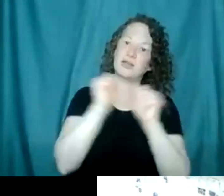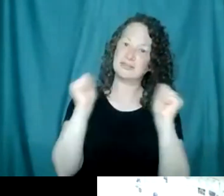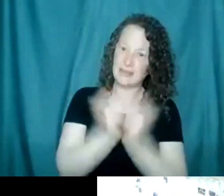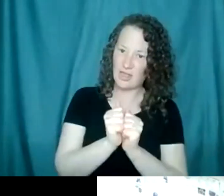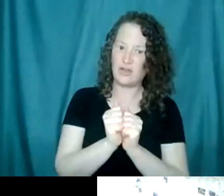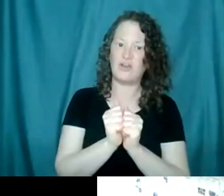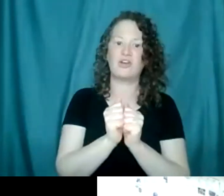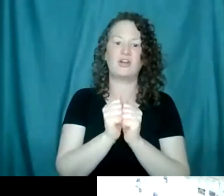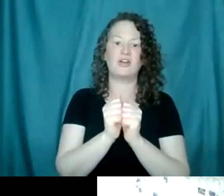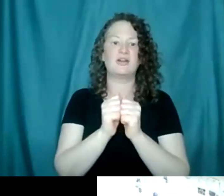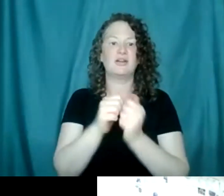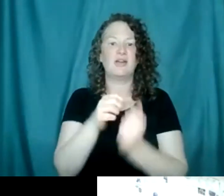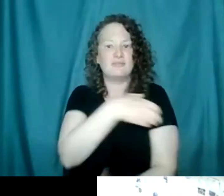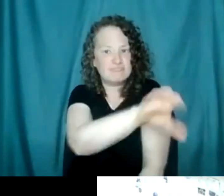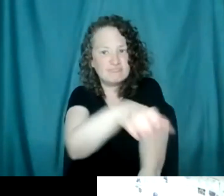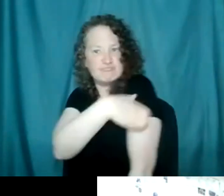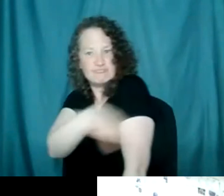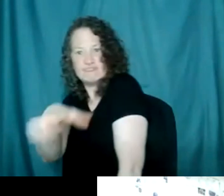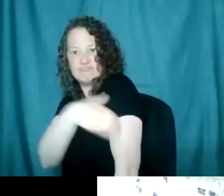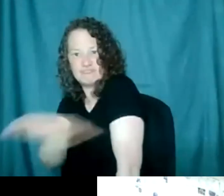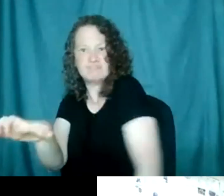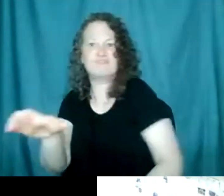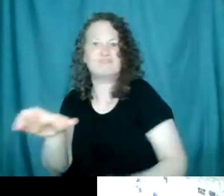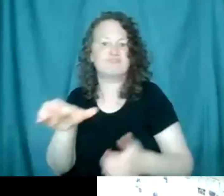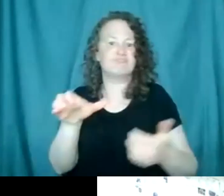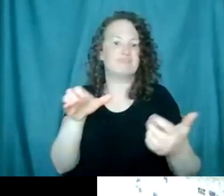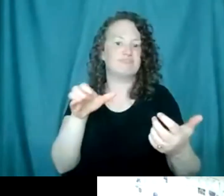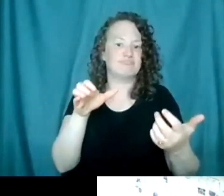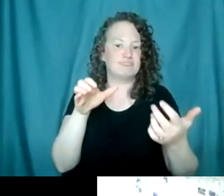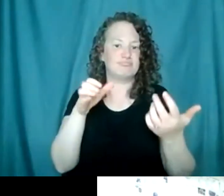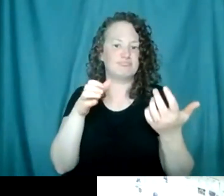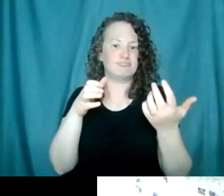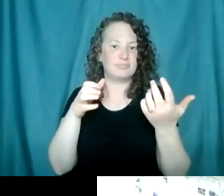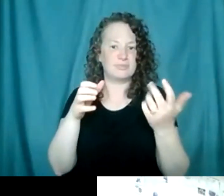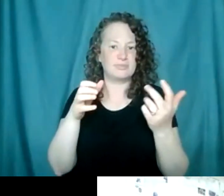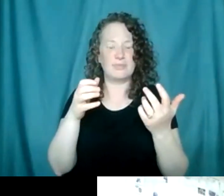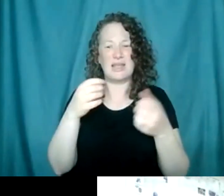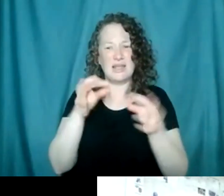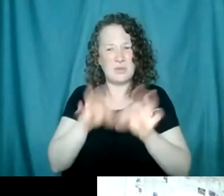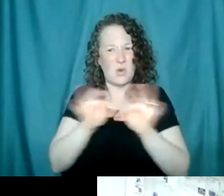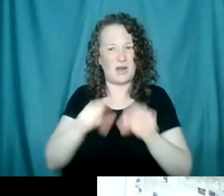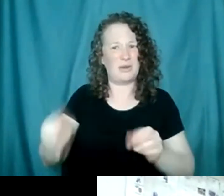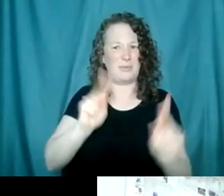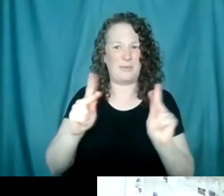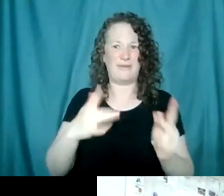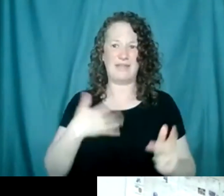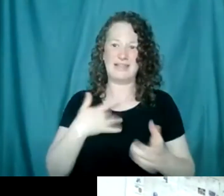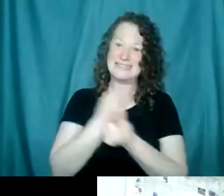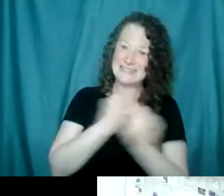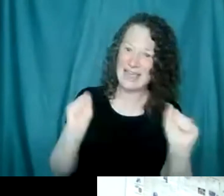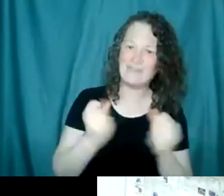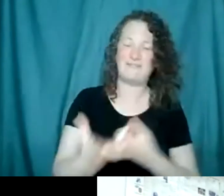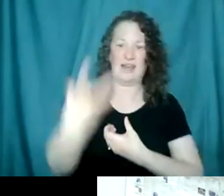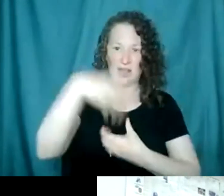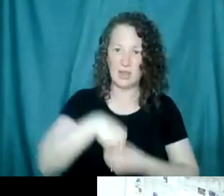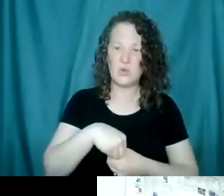people, making sure that we're doing what we can to make sure that people are heard, that they feel safe, that they're included,